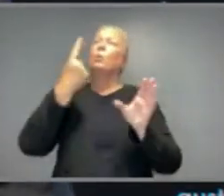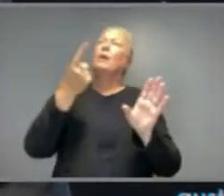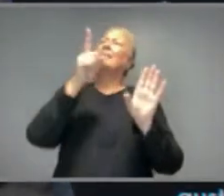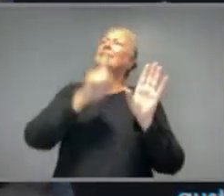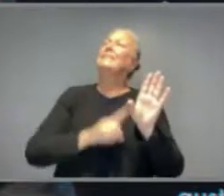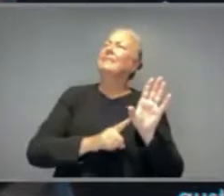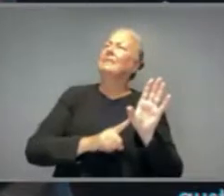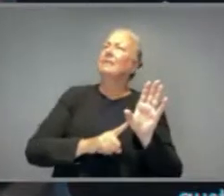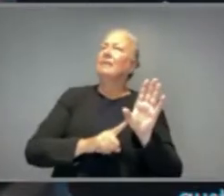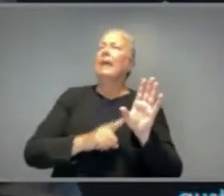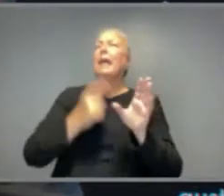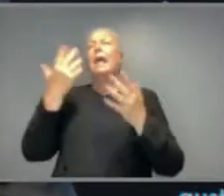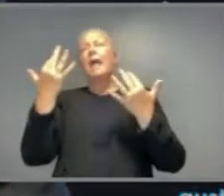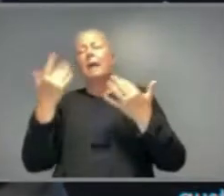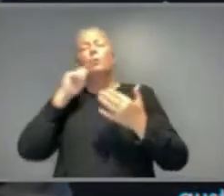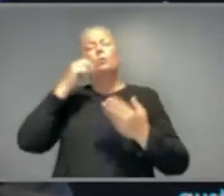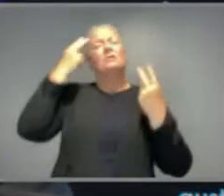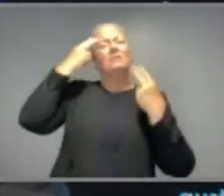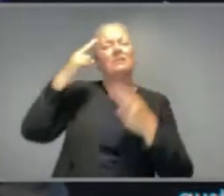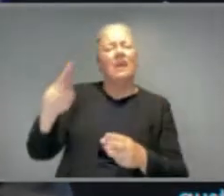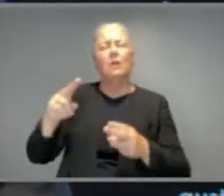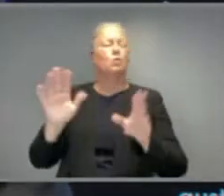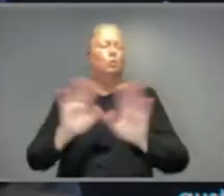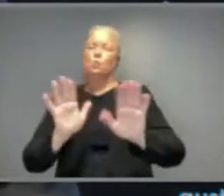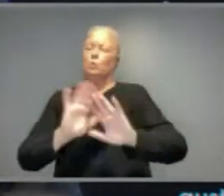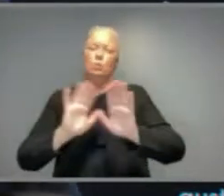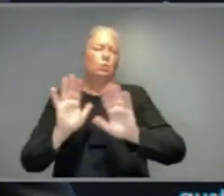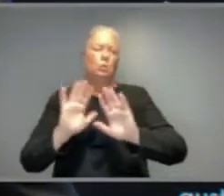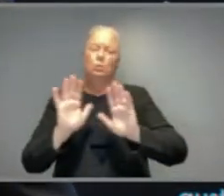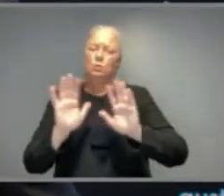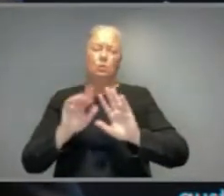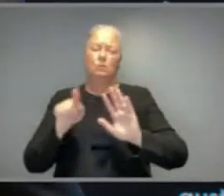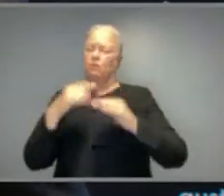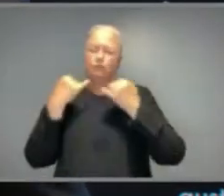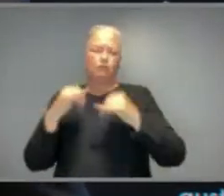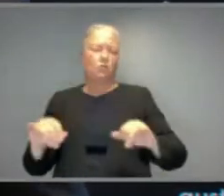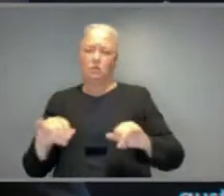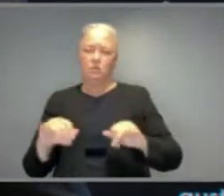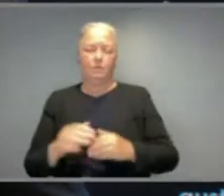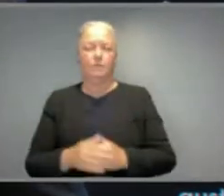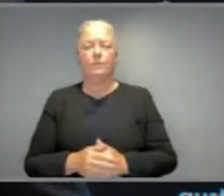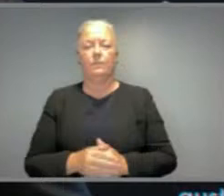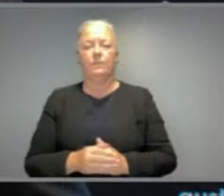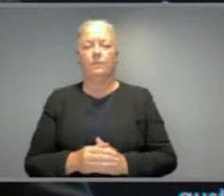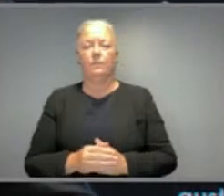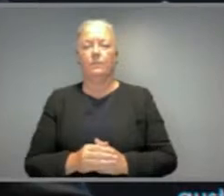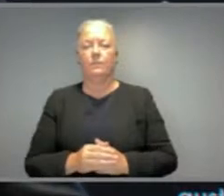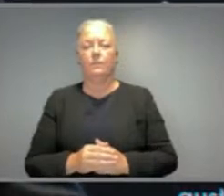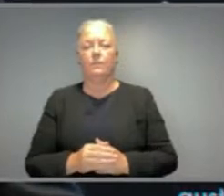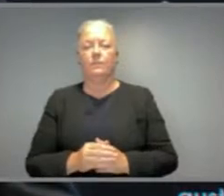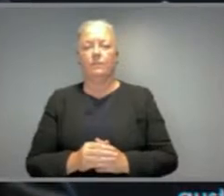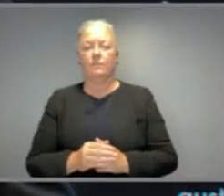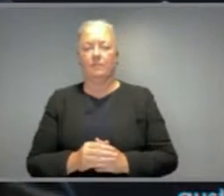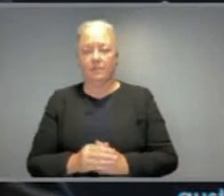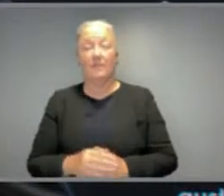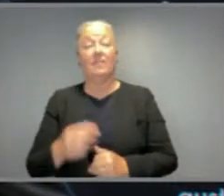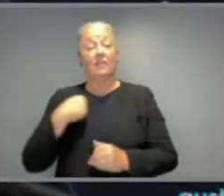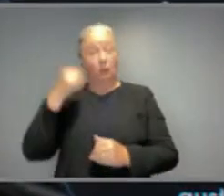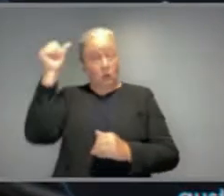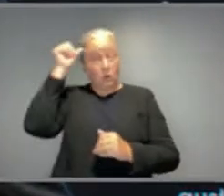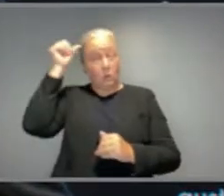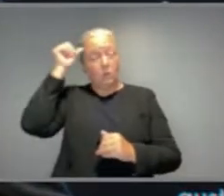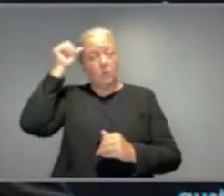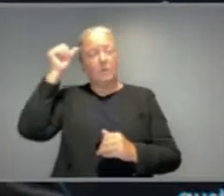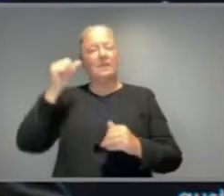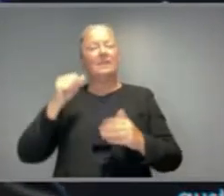of vaccinations at that rate. That is not what it is depicting. And I have no doubt that if